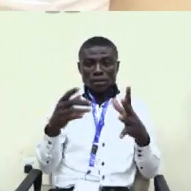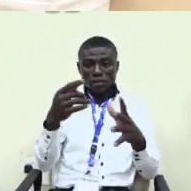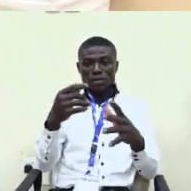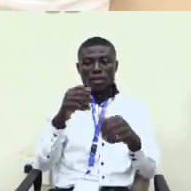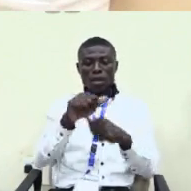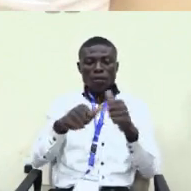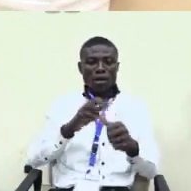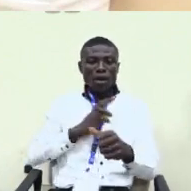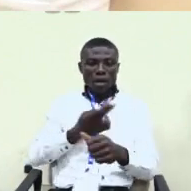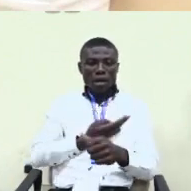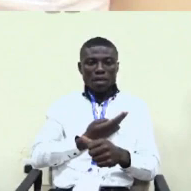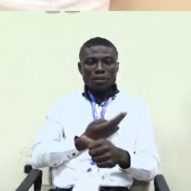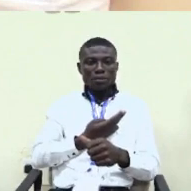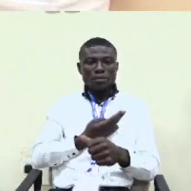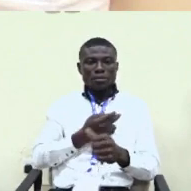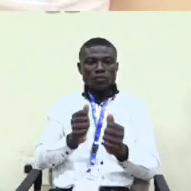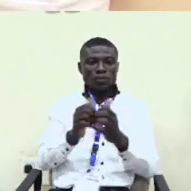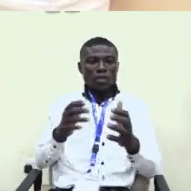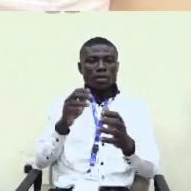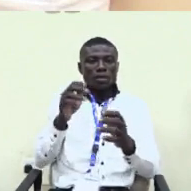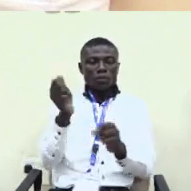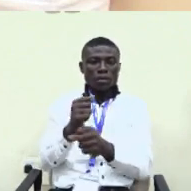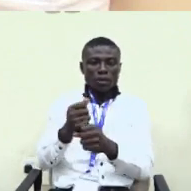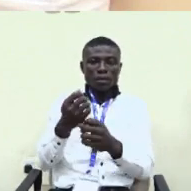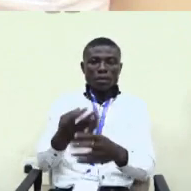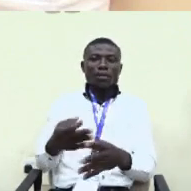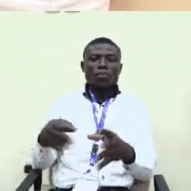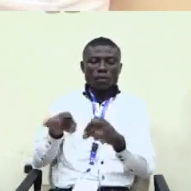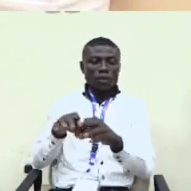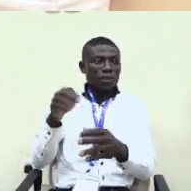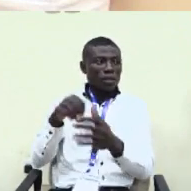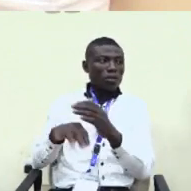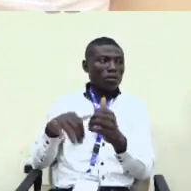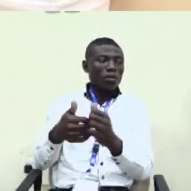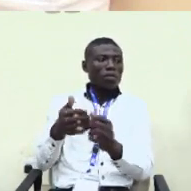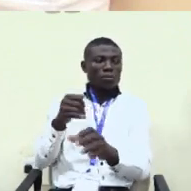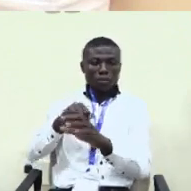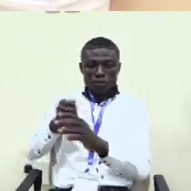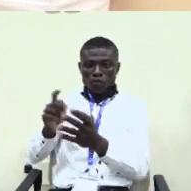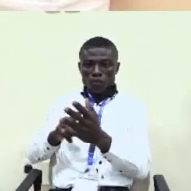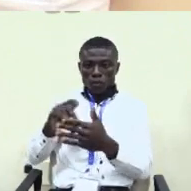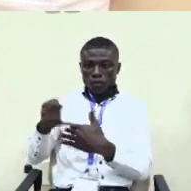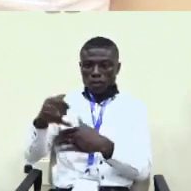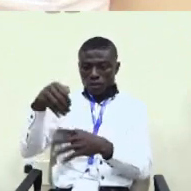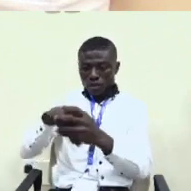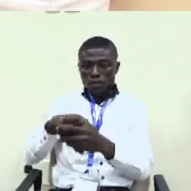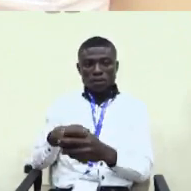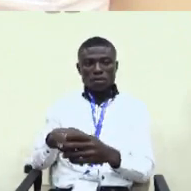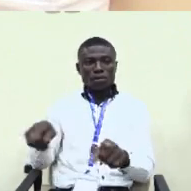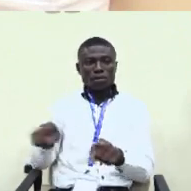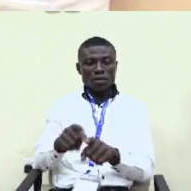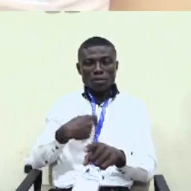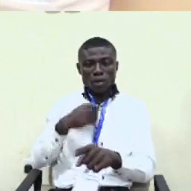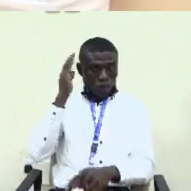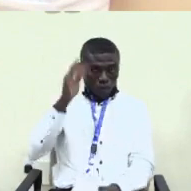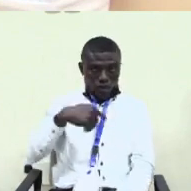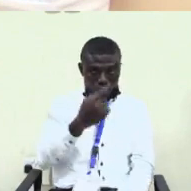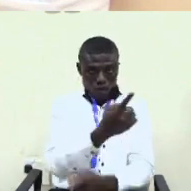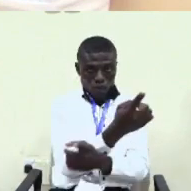us was really made meaningful in the implementation of this project. And I must say